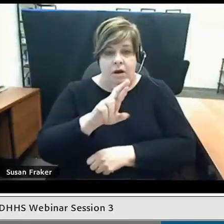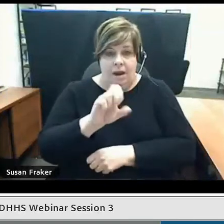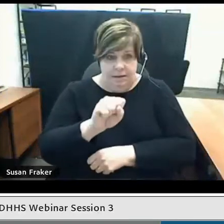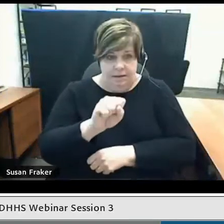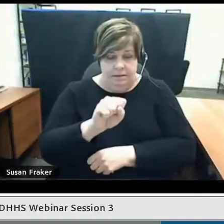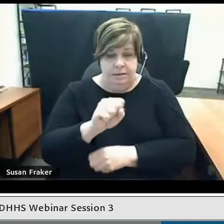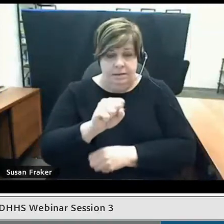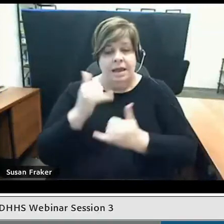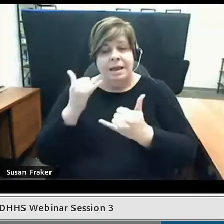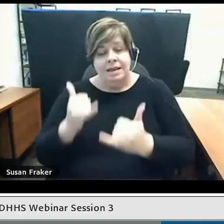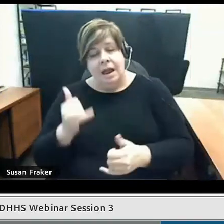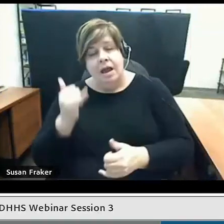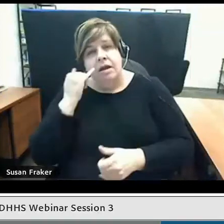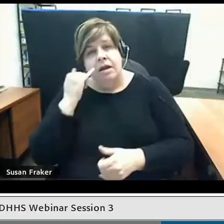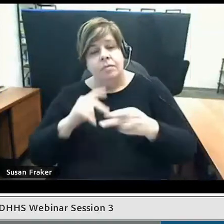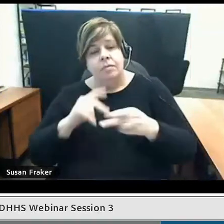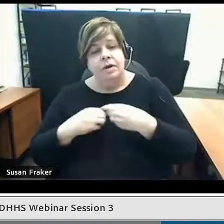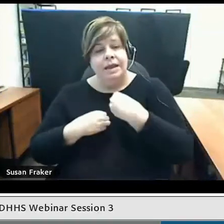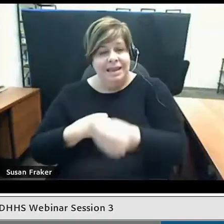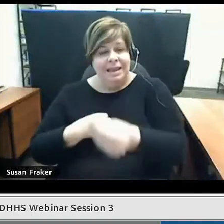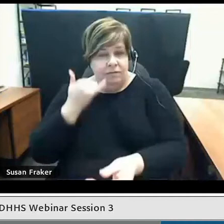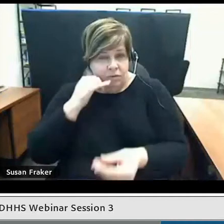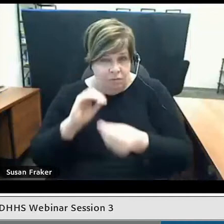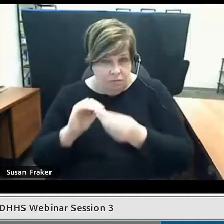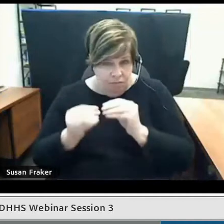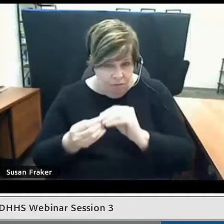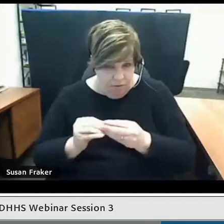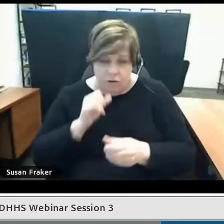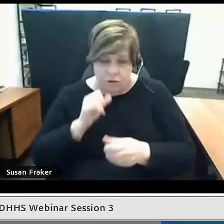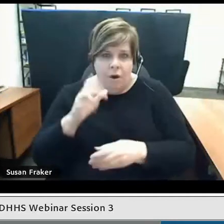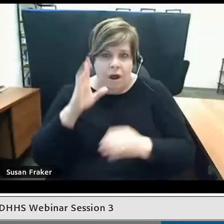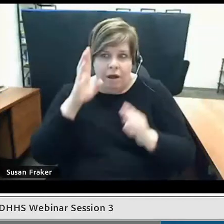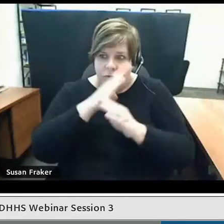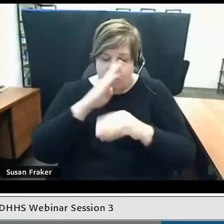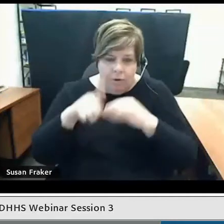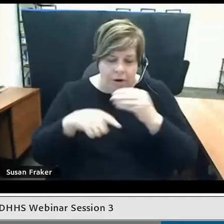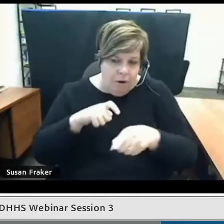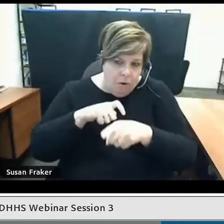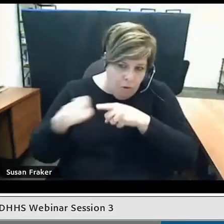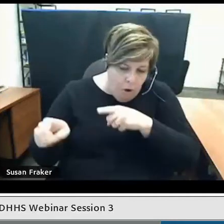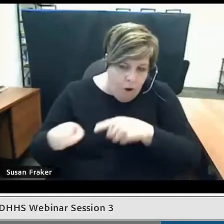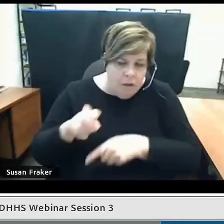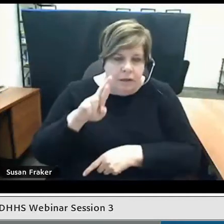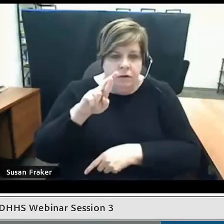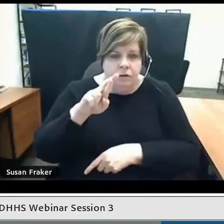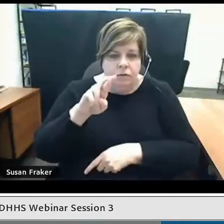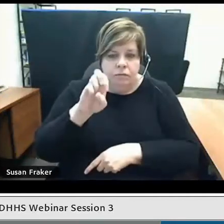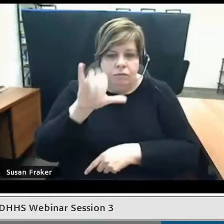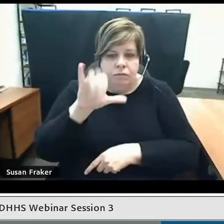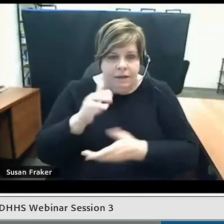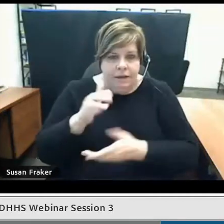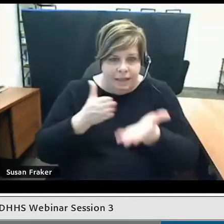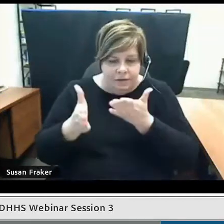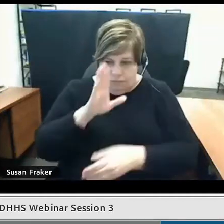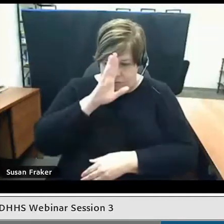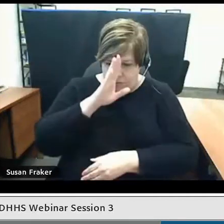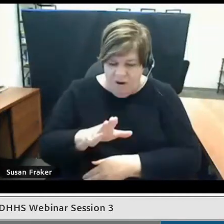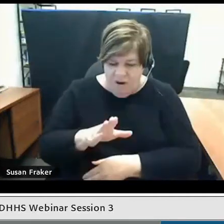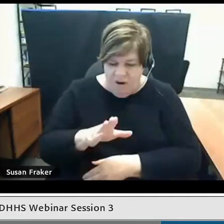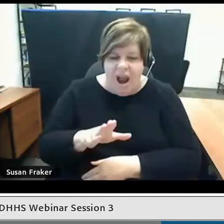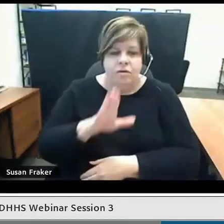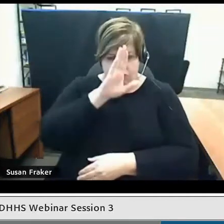pretty much if a person gives you their phone number, you don't have to worry about calling a relay service to be able to access the deaf